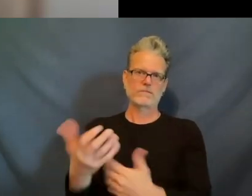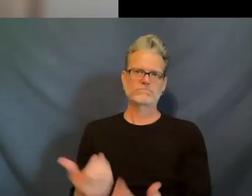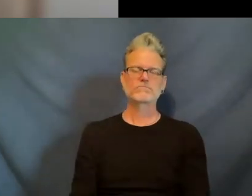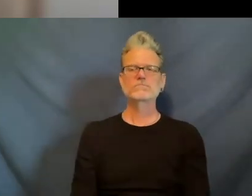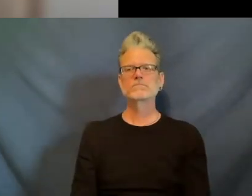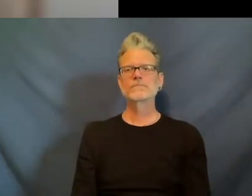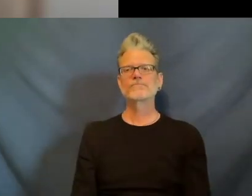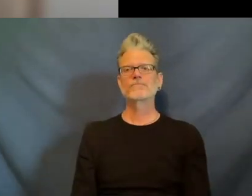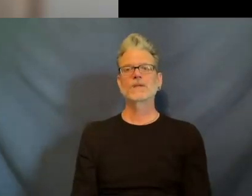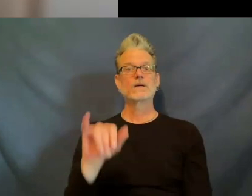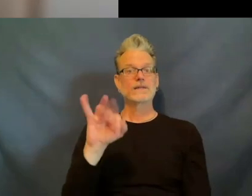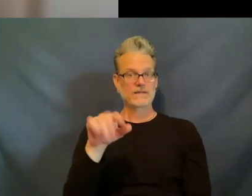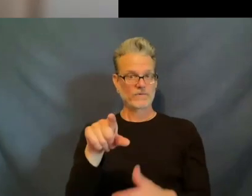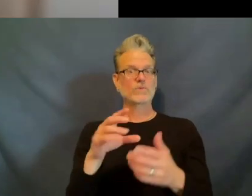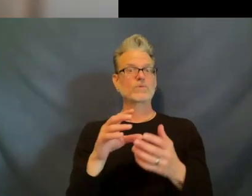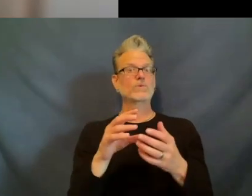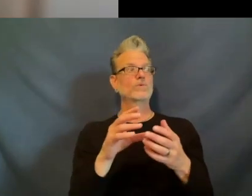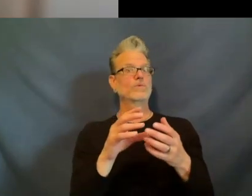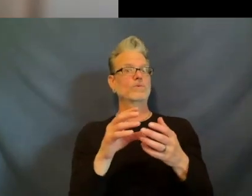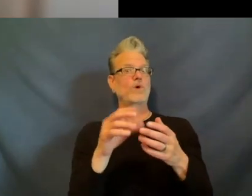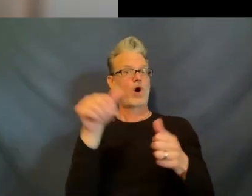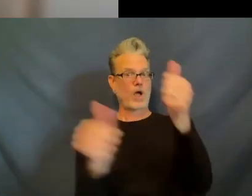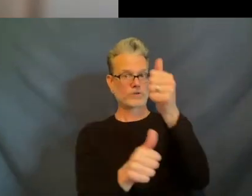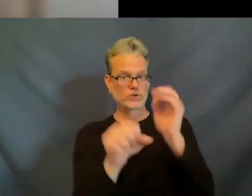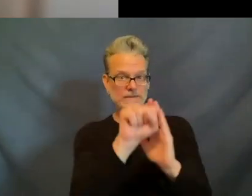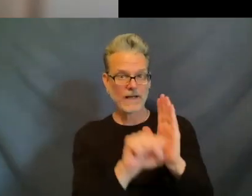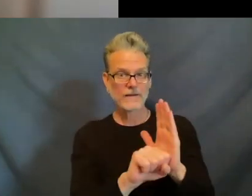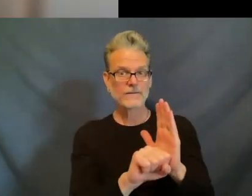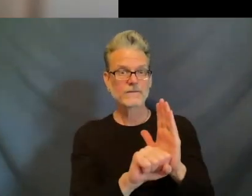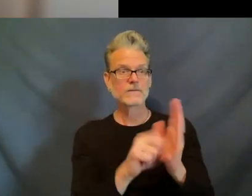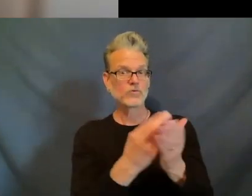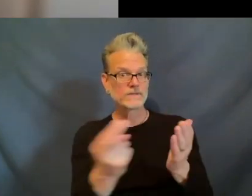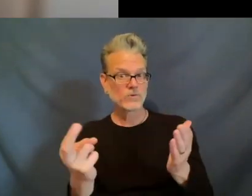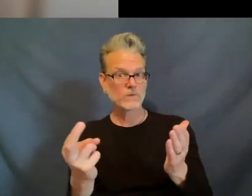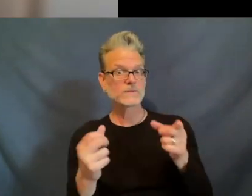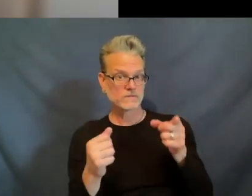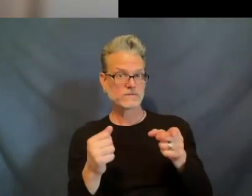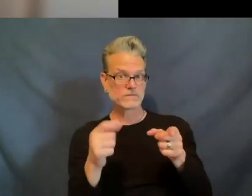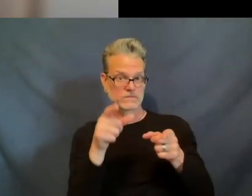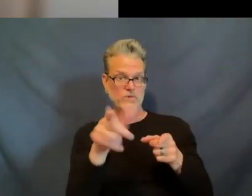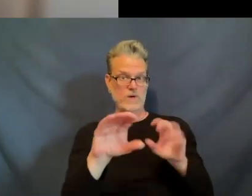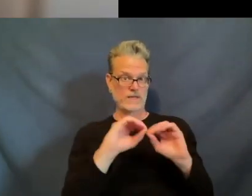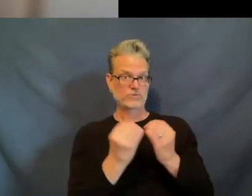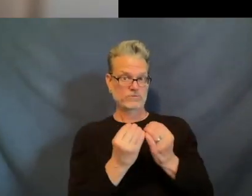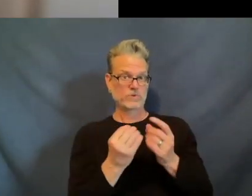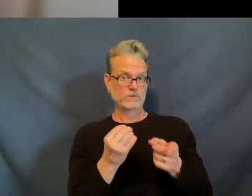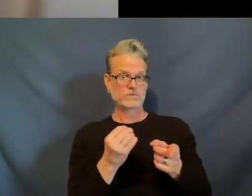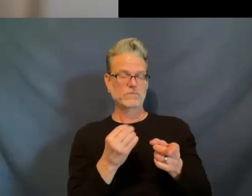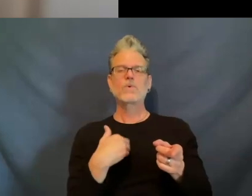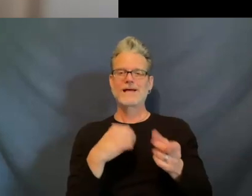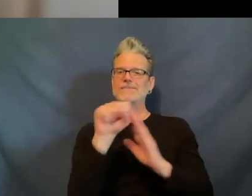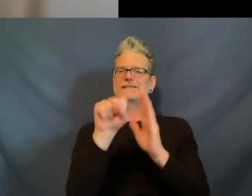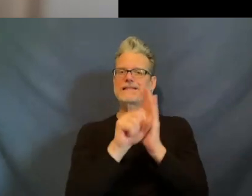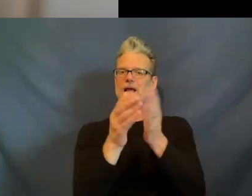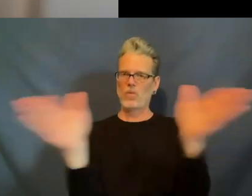If you're coordinated through the state as a state resource, there are statewide agreements